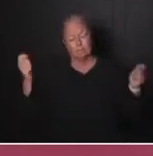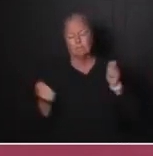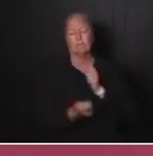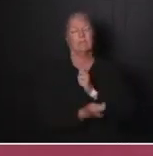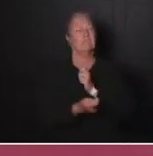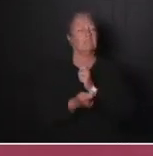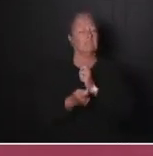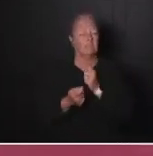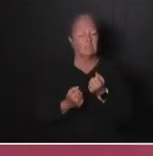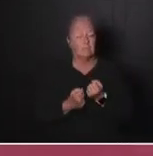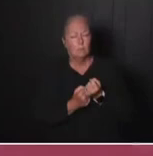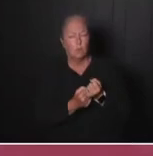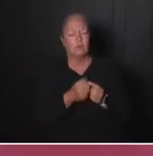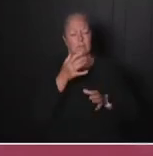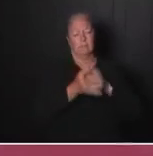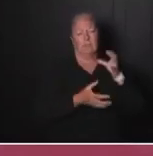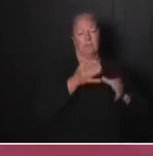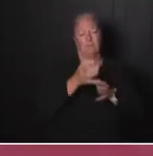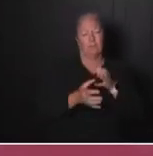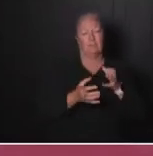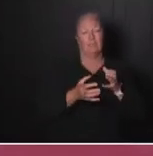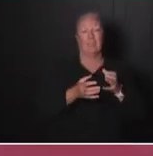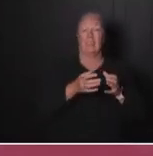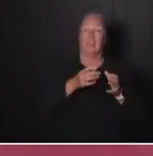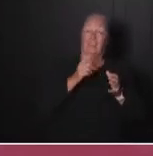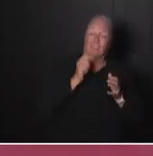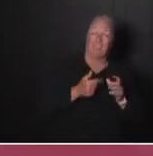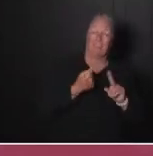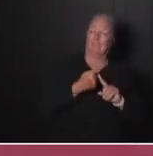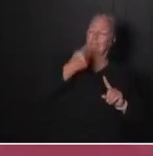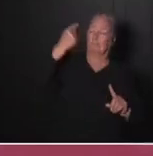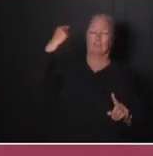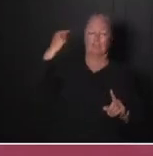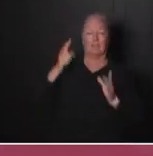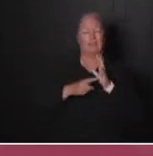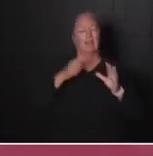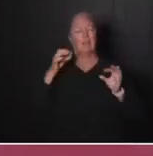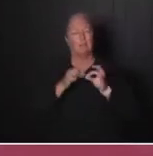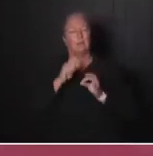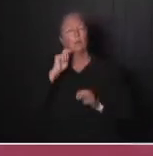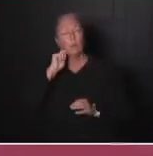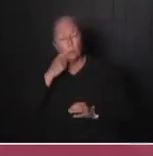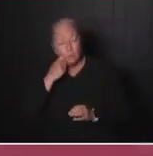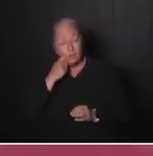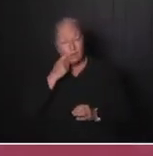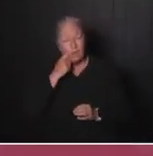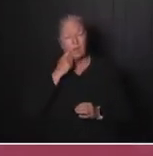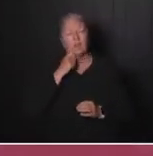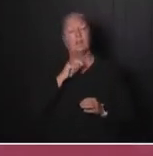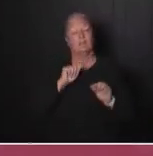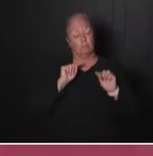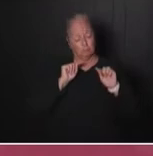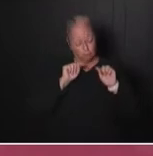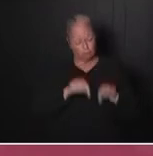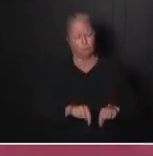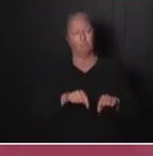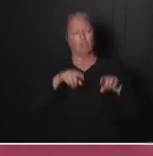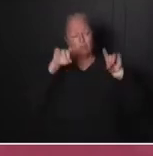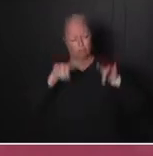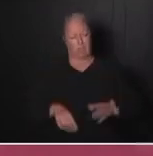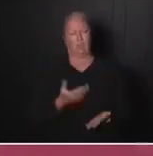for manufacturing in our history. Labor will proudly invest in Australia and